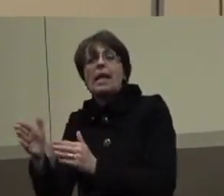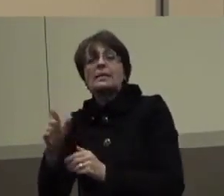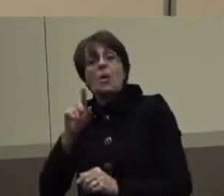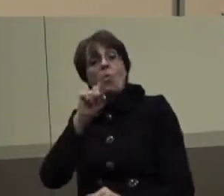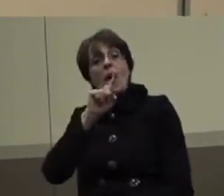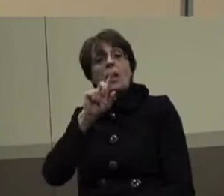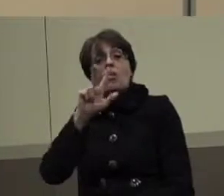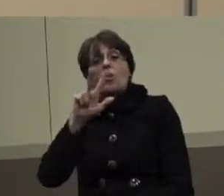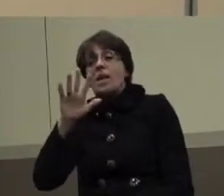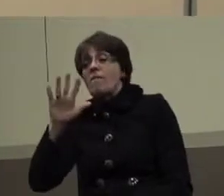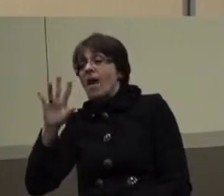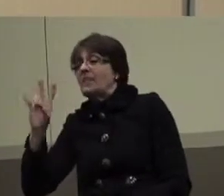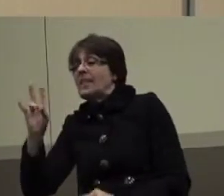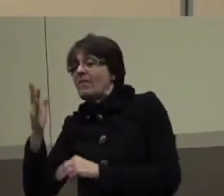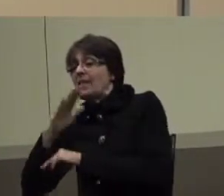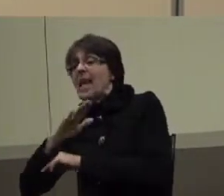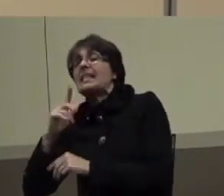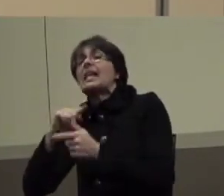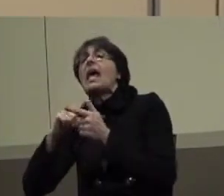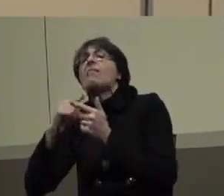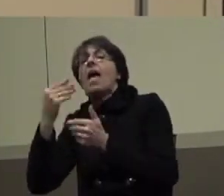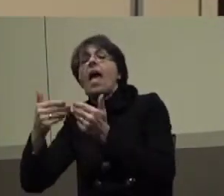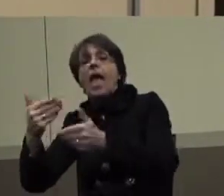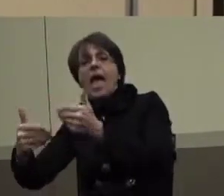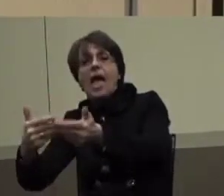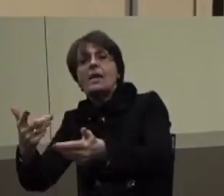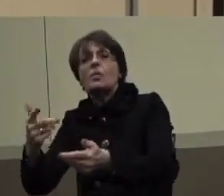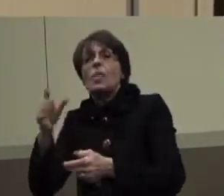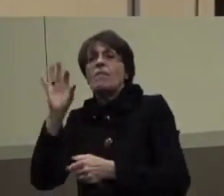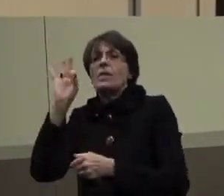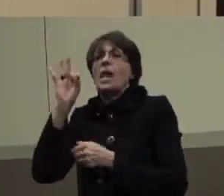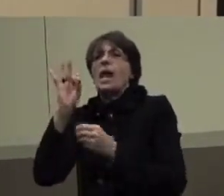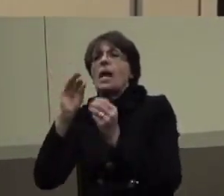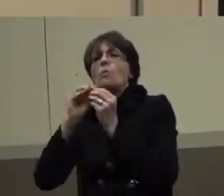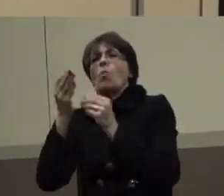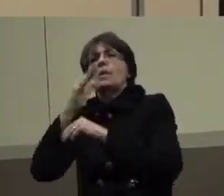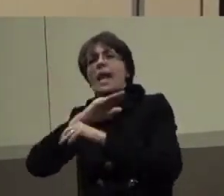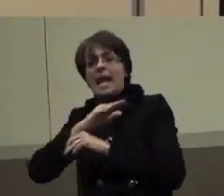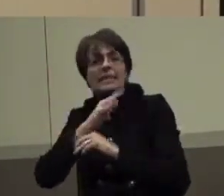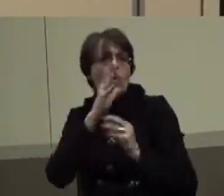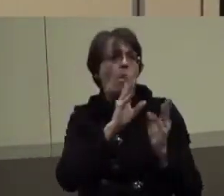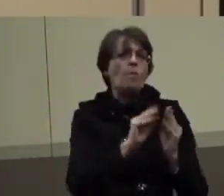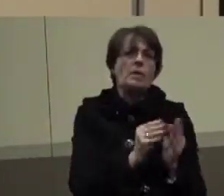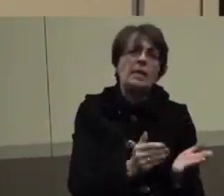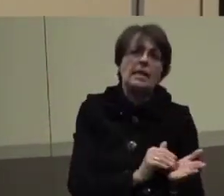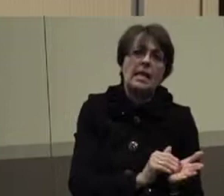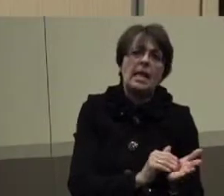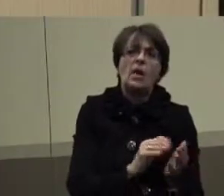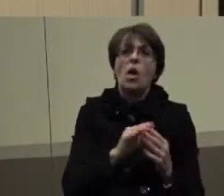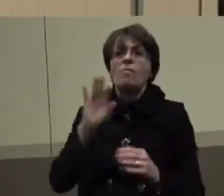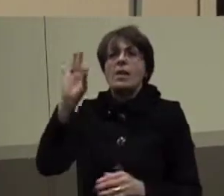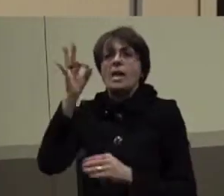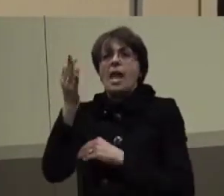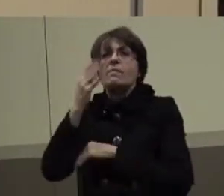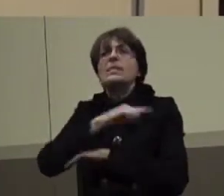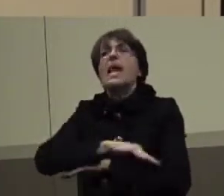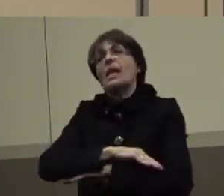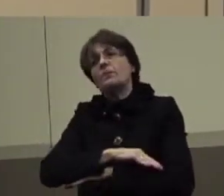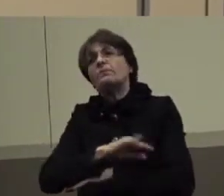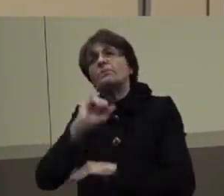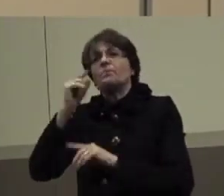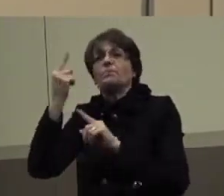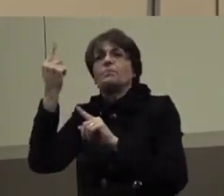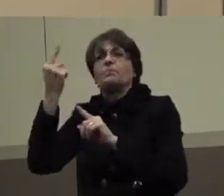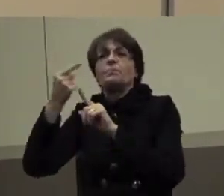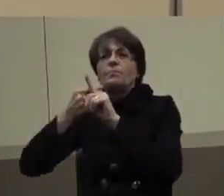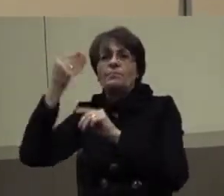5, 7, and then by then we've almost gone, and we've got 9 more days until we meet again. So on that 9th day, that's about a